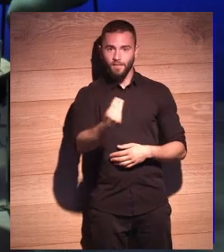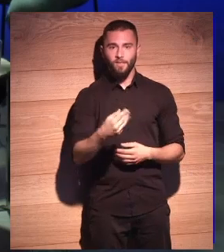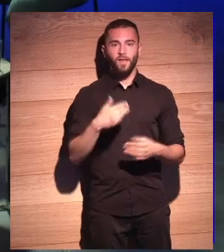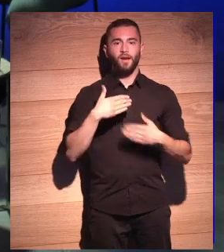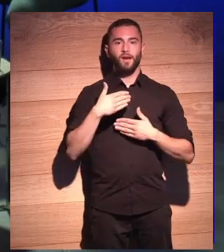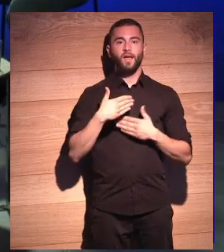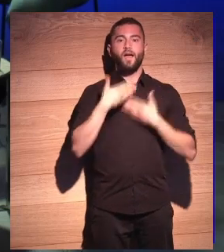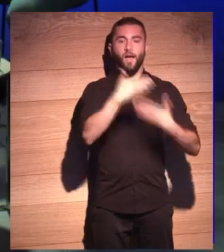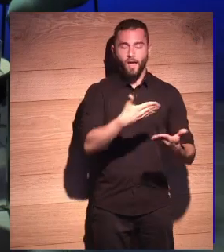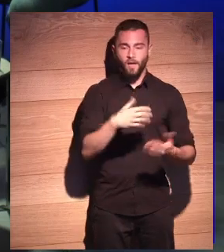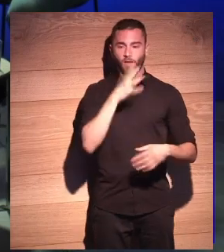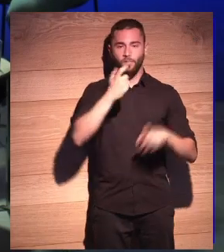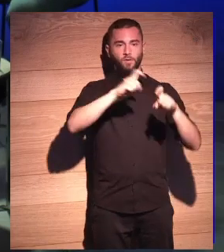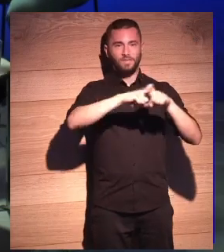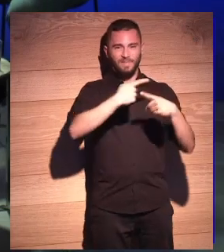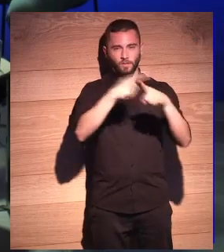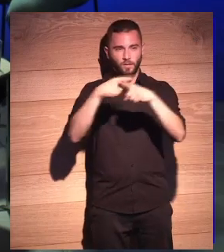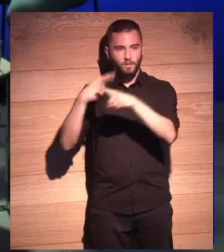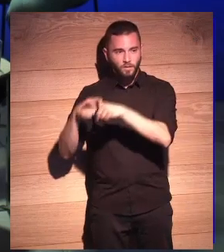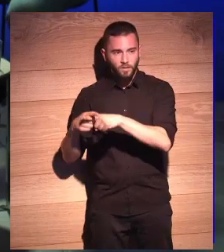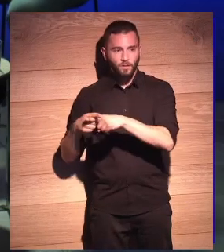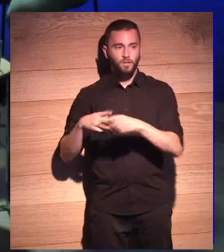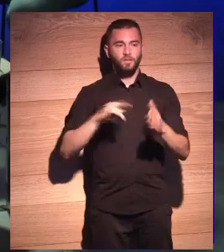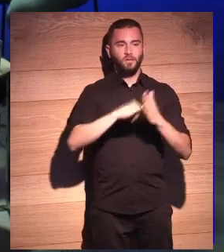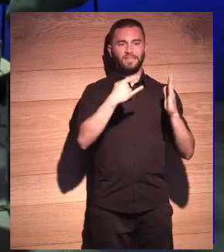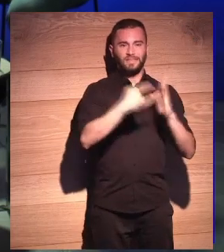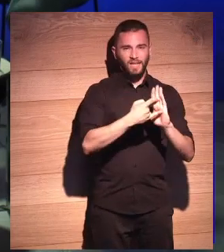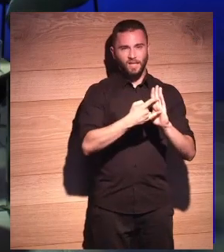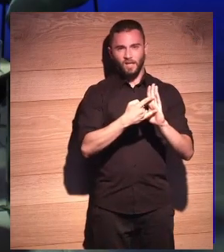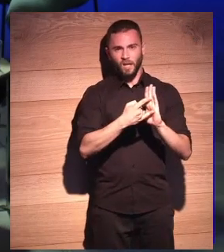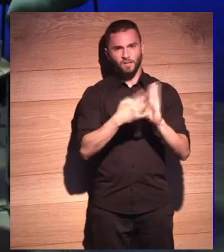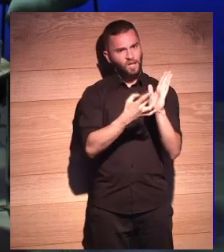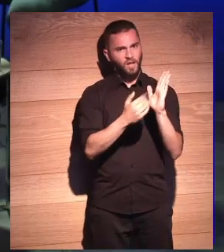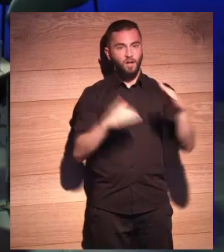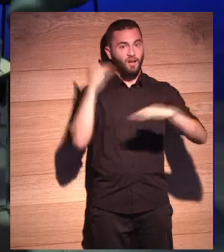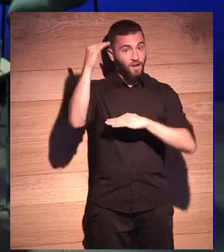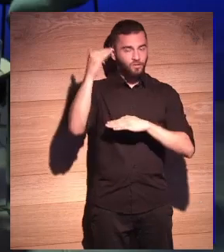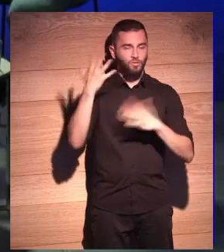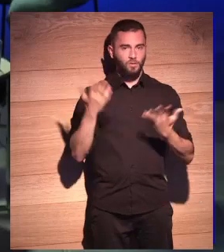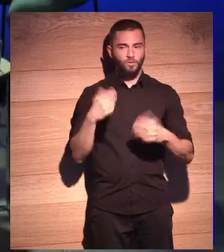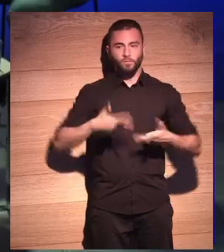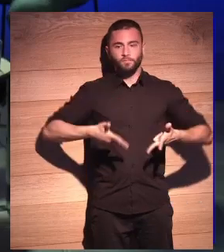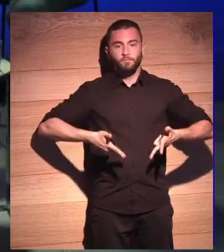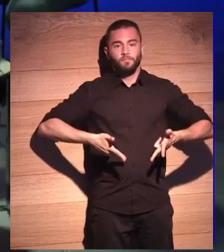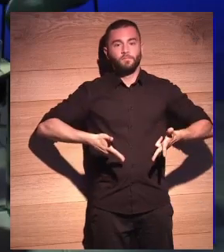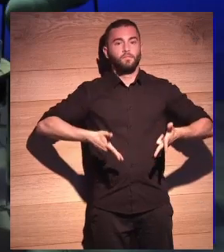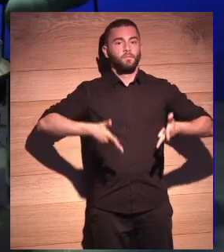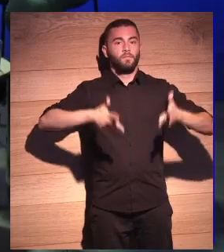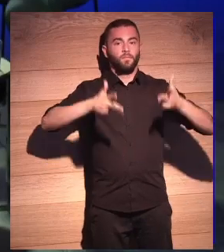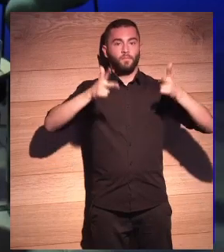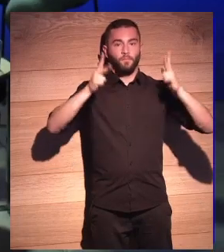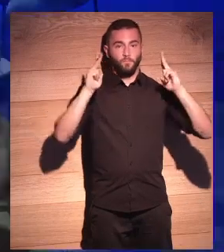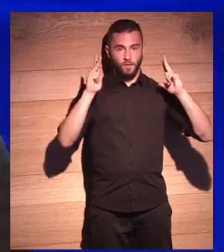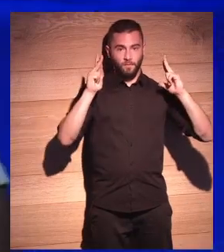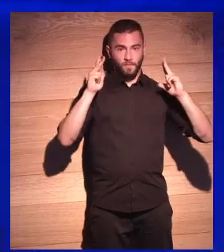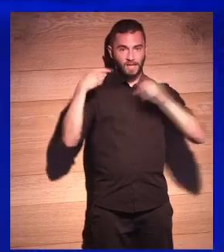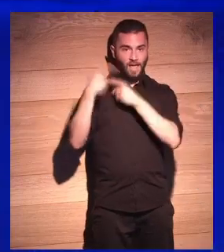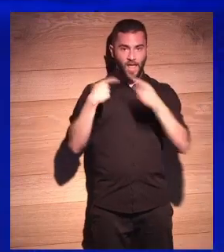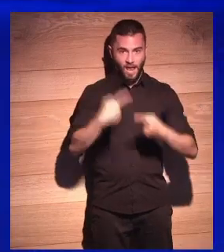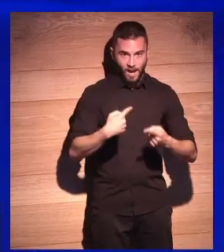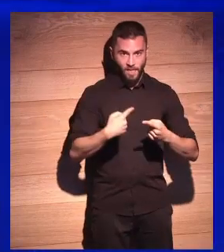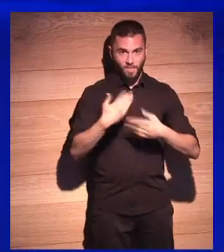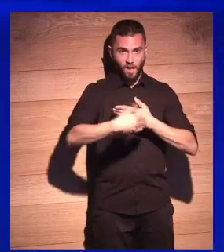because we have different styles with high motion capture techniques of high level, and that allows not